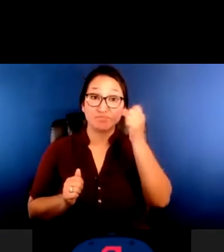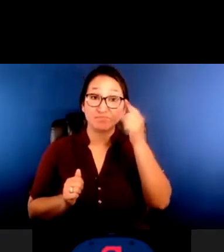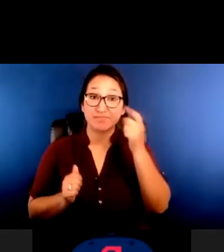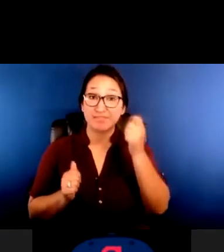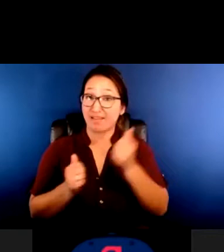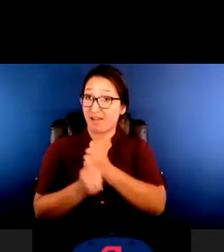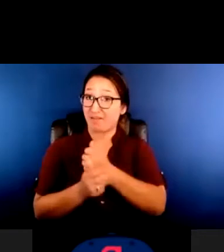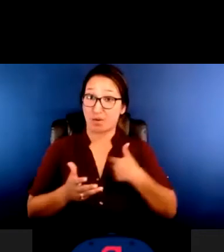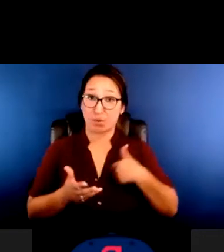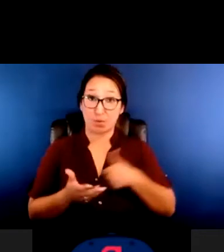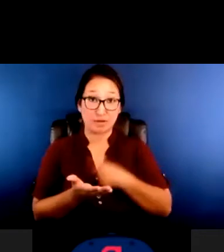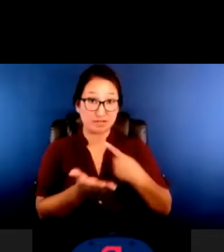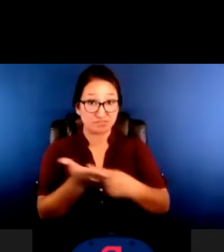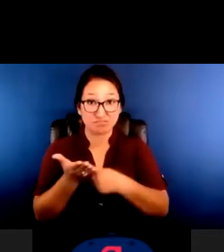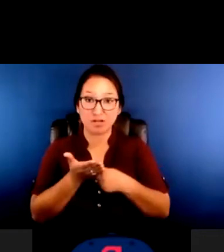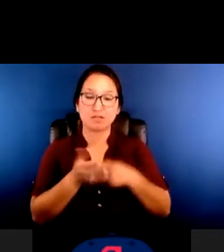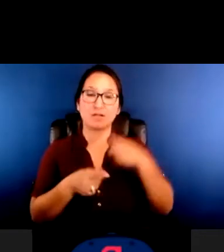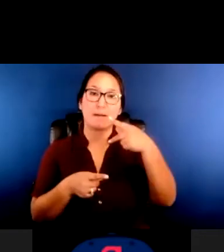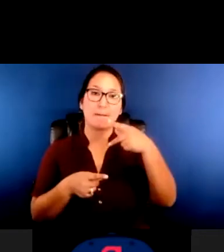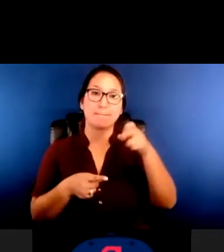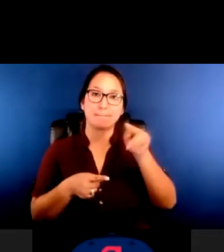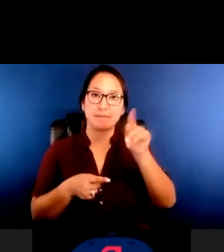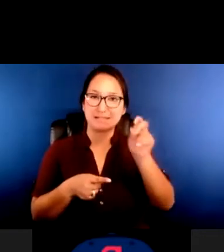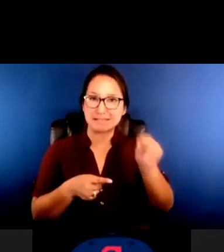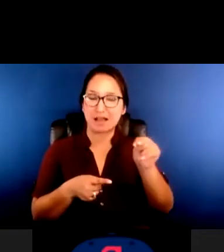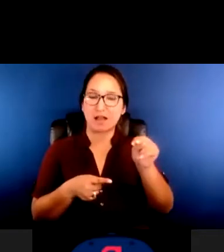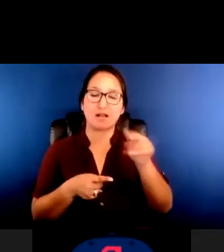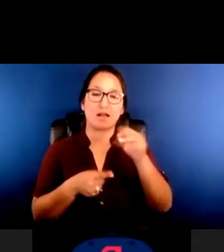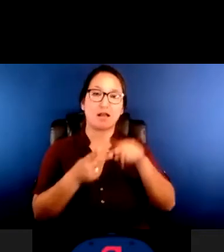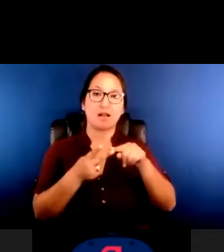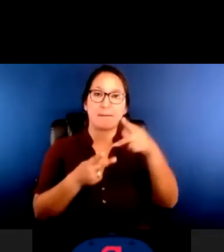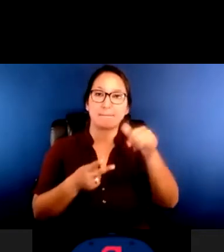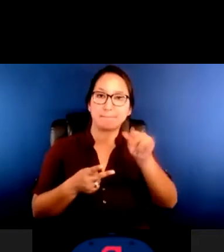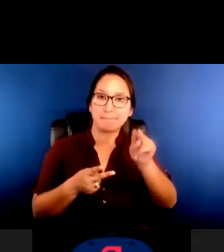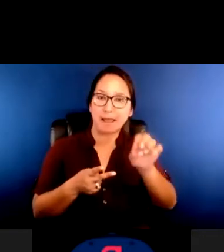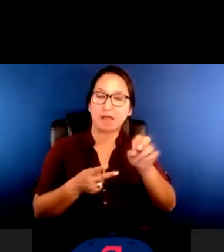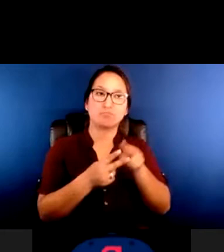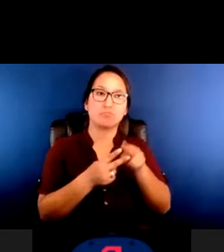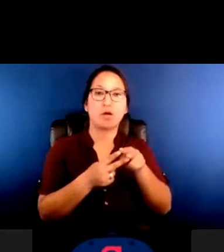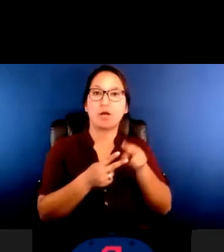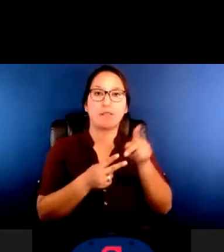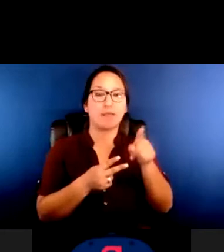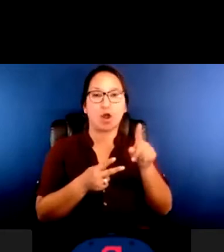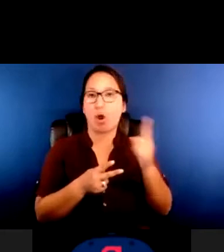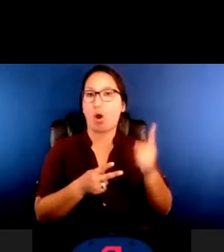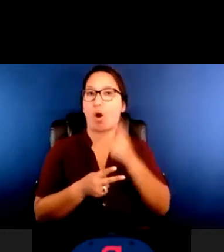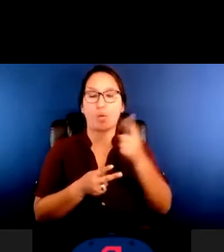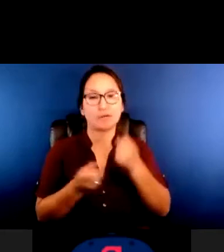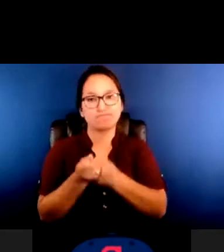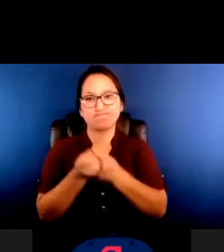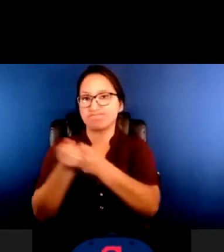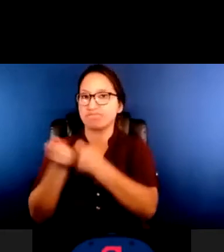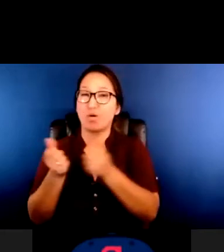are involved in everything. We can't do culture day. We can't do anything without these ladies and what they do behind the scenes. A lot of their work is not